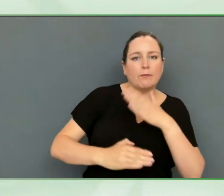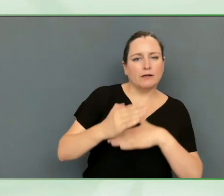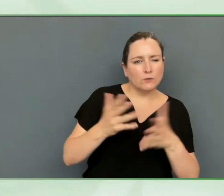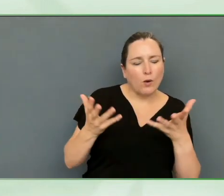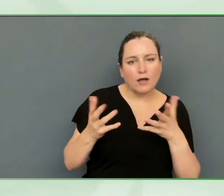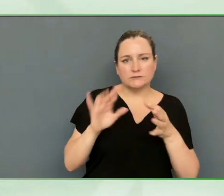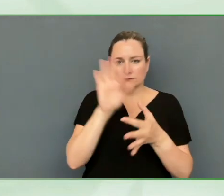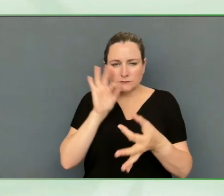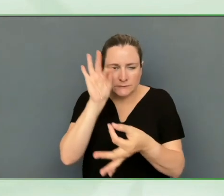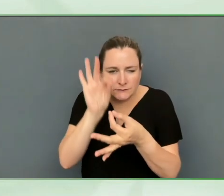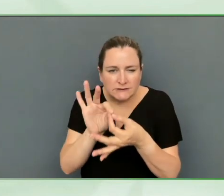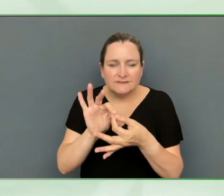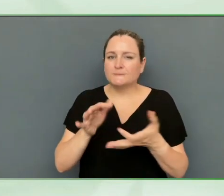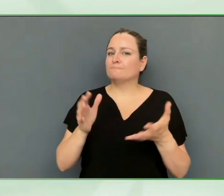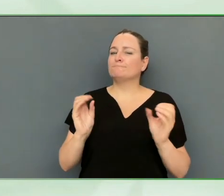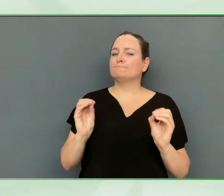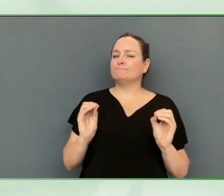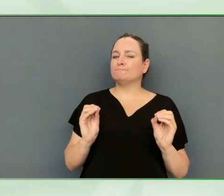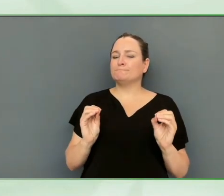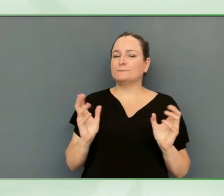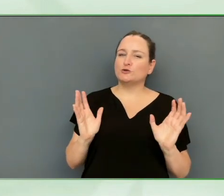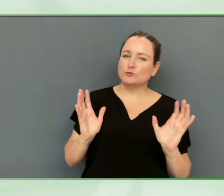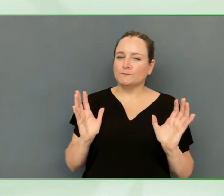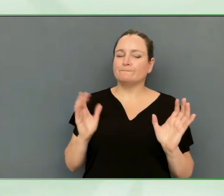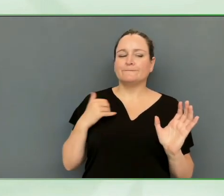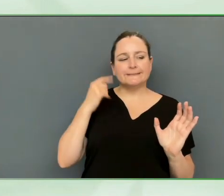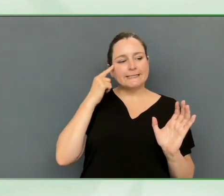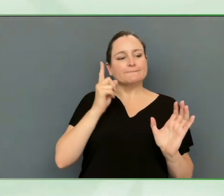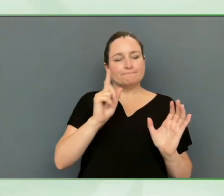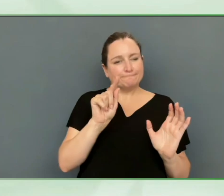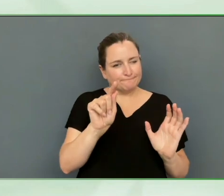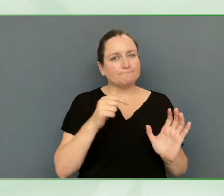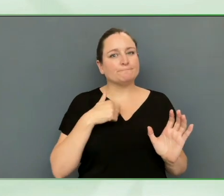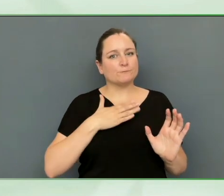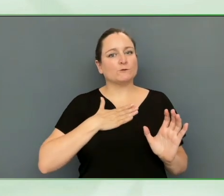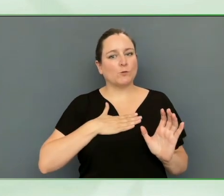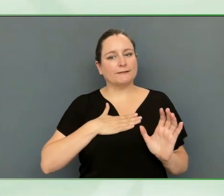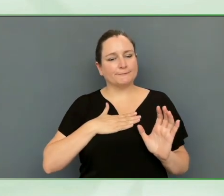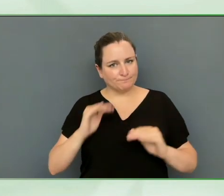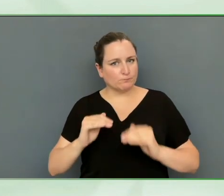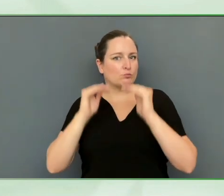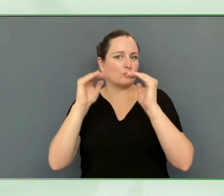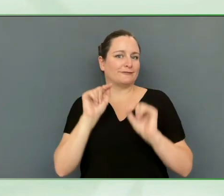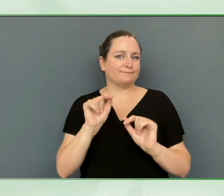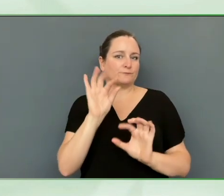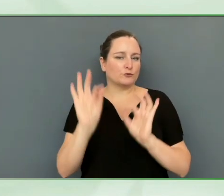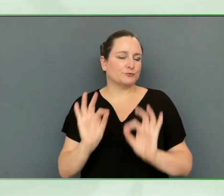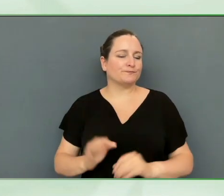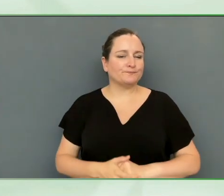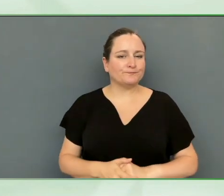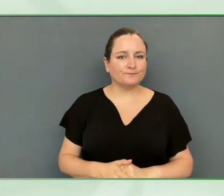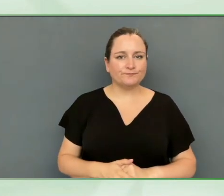I think that's a problem, and we are working on to make that better at this moment. All